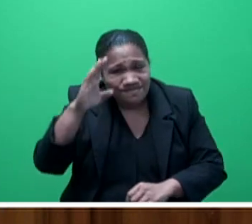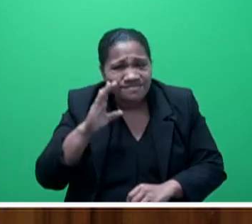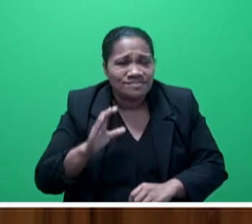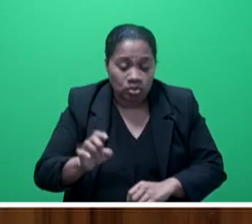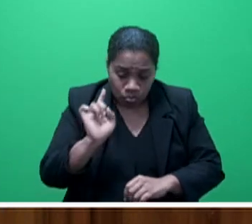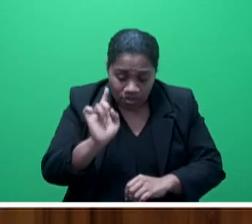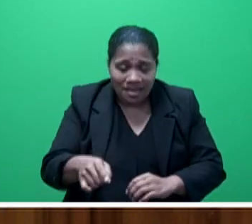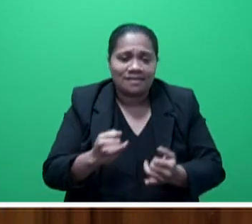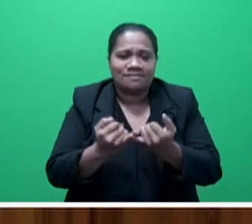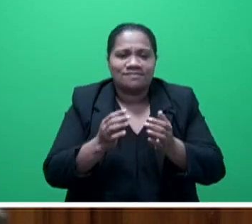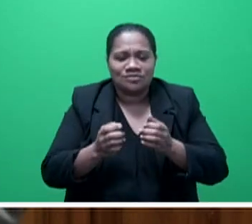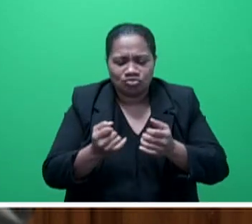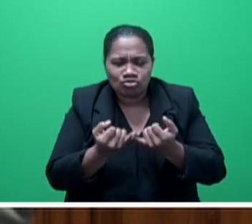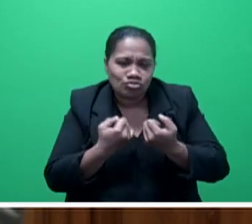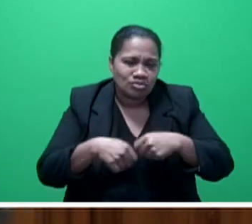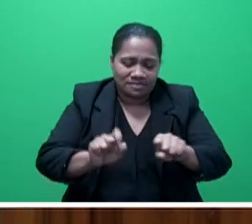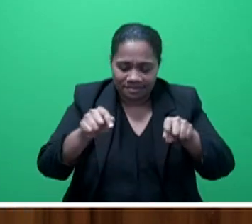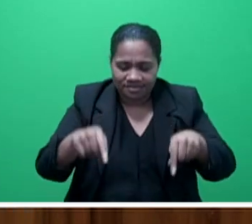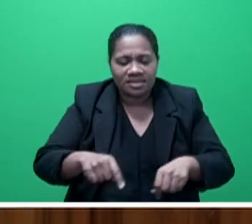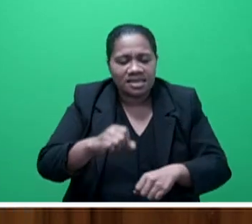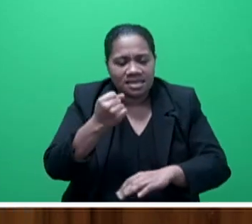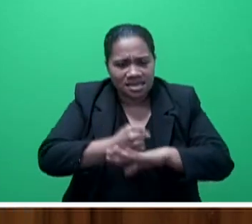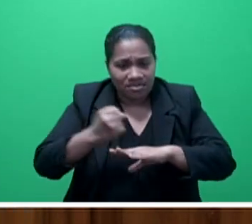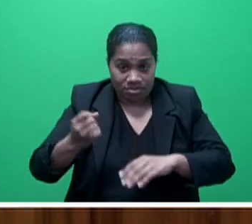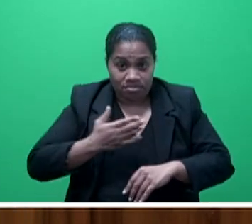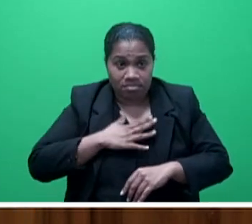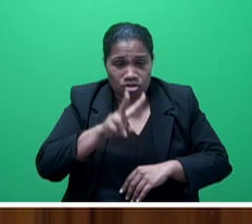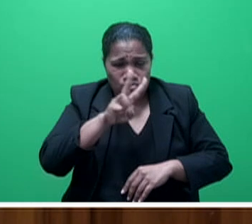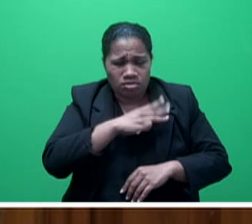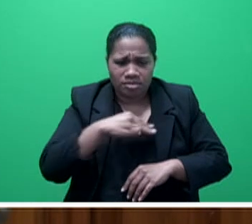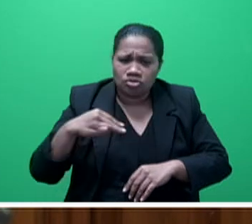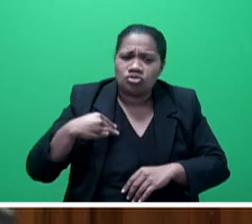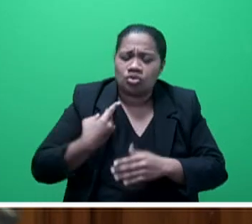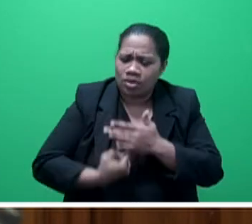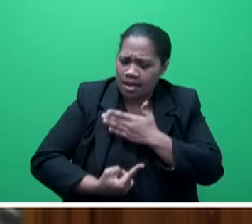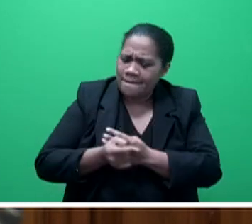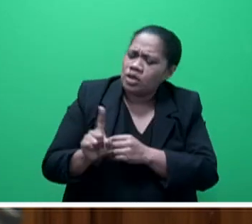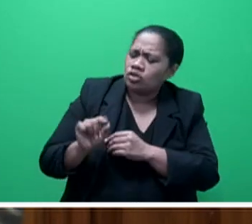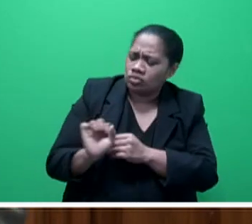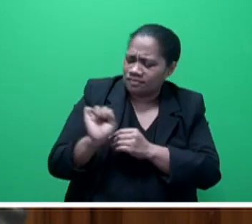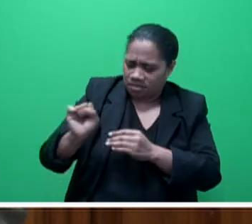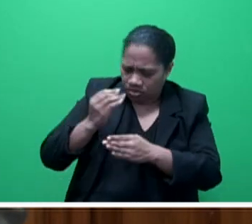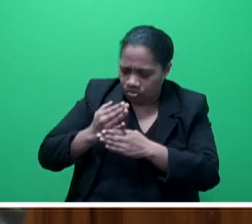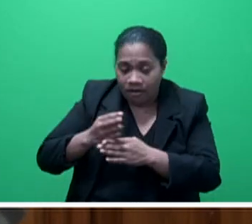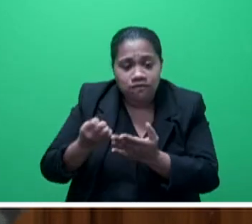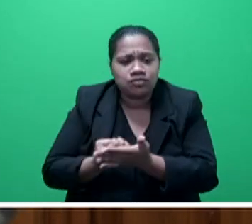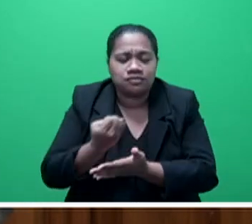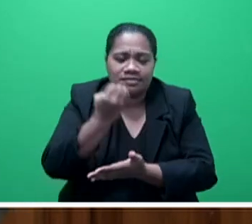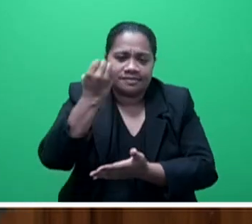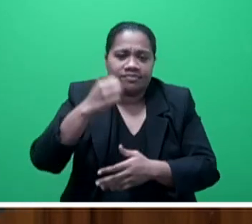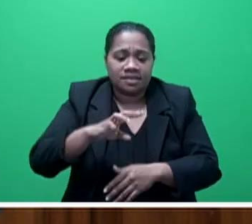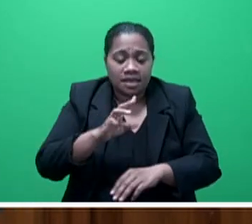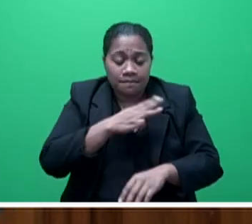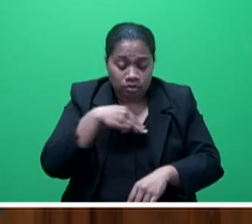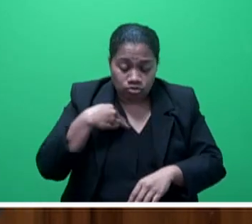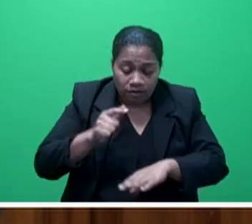of this government. My two ministries are geared up to do their bit to economic recovery for this country. The Ministry of Lands and